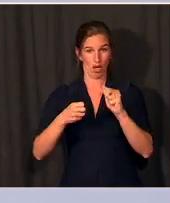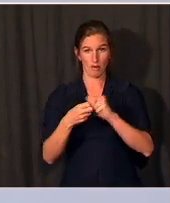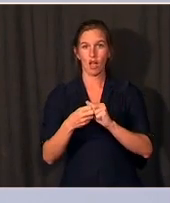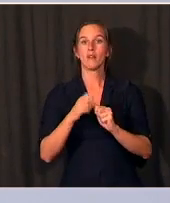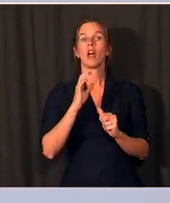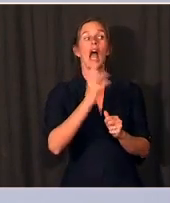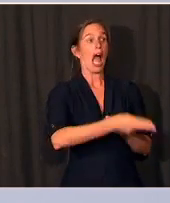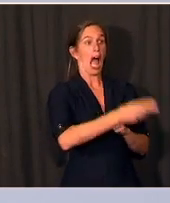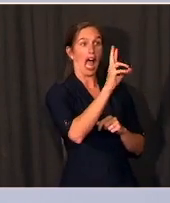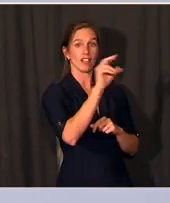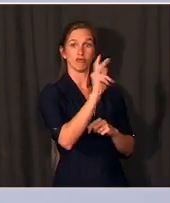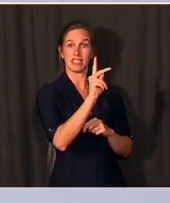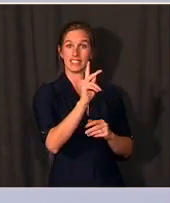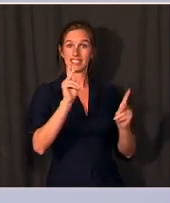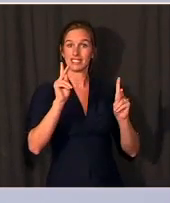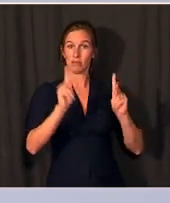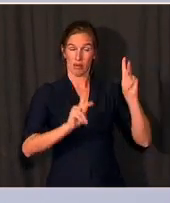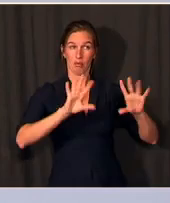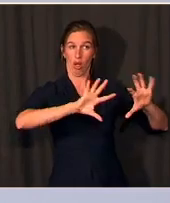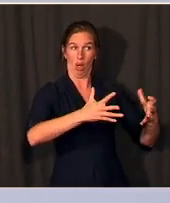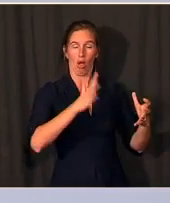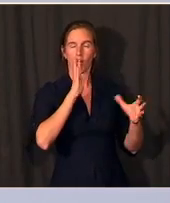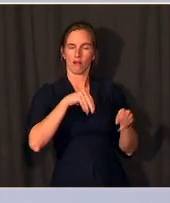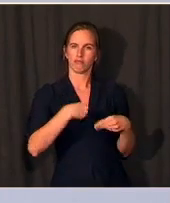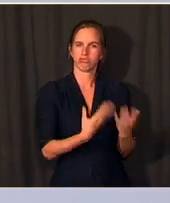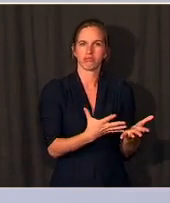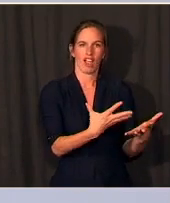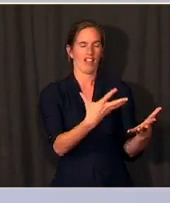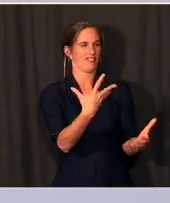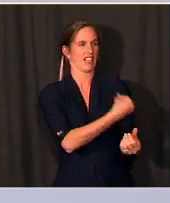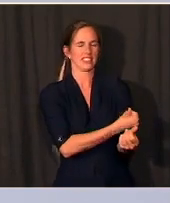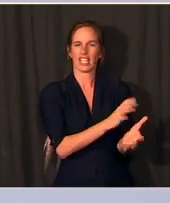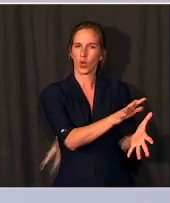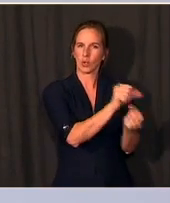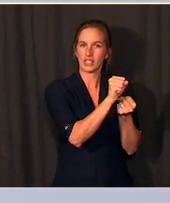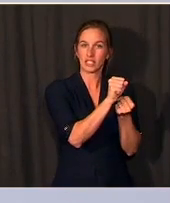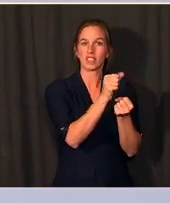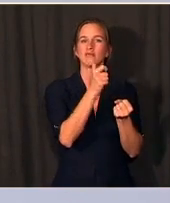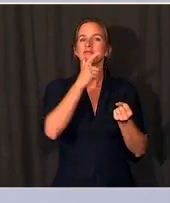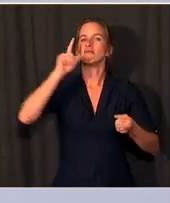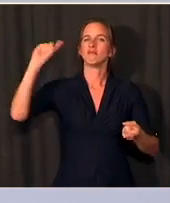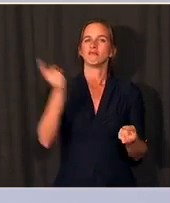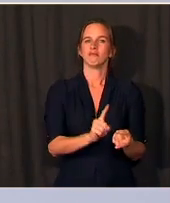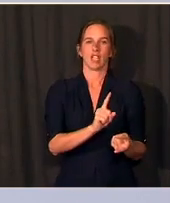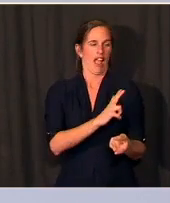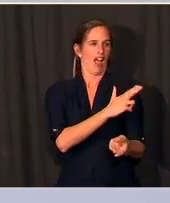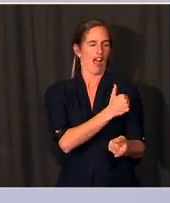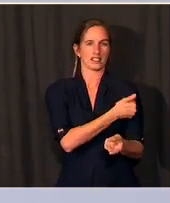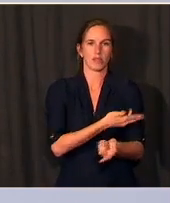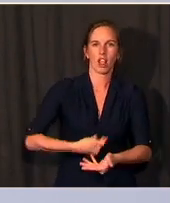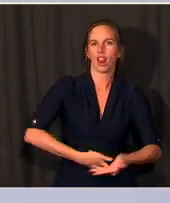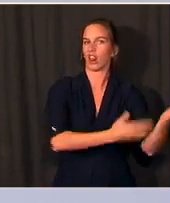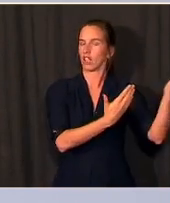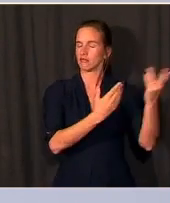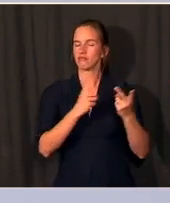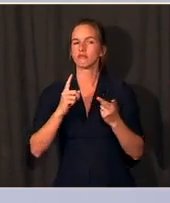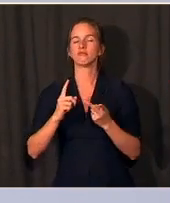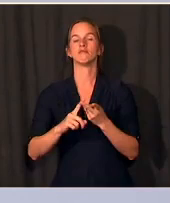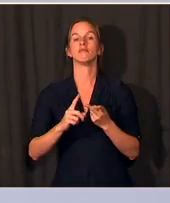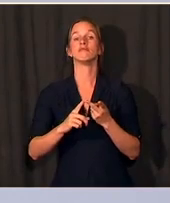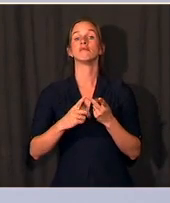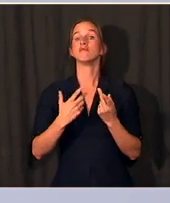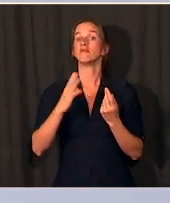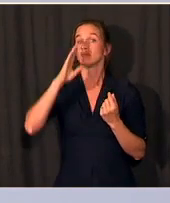away, we will dramatically reduce hospitalizations and deaths. Case levels are high, but a lot of the